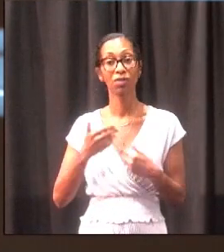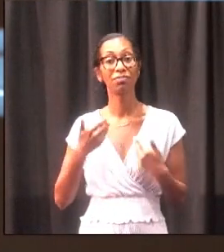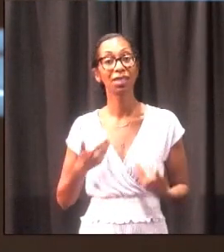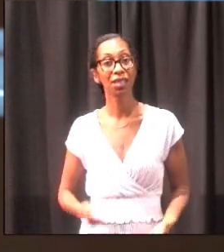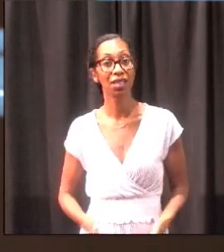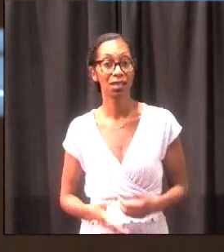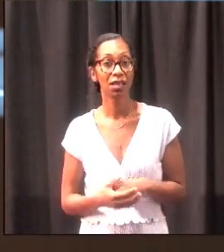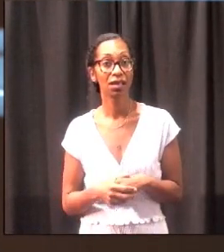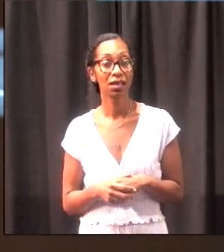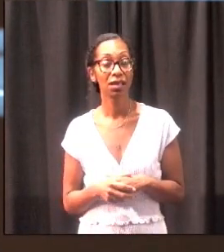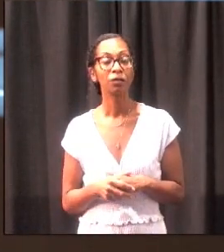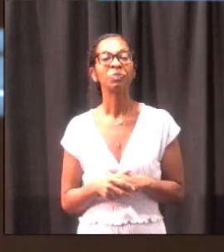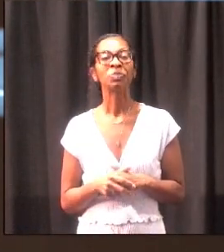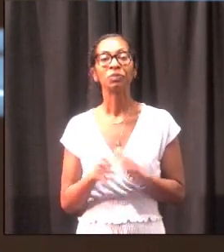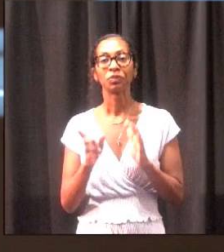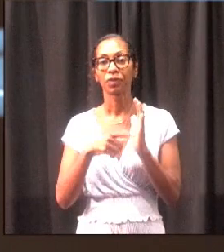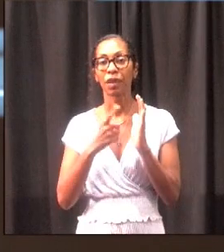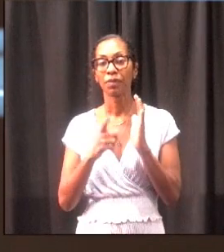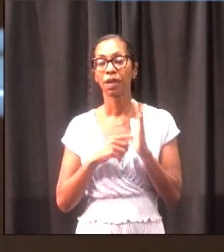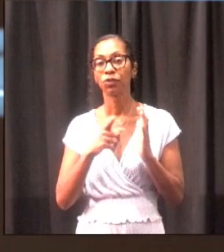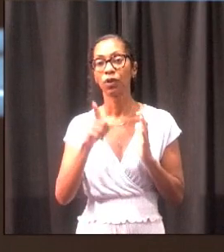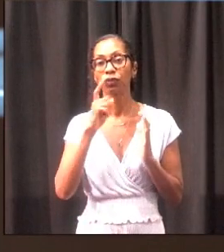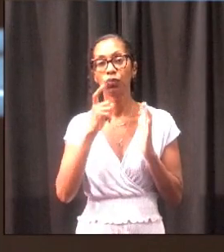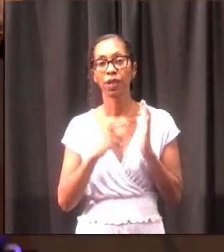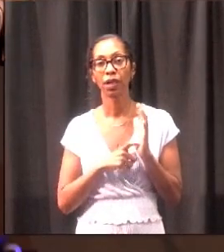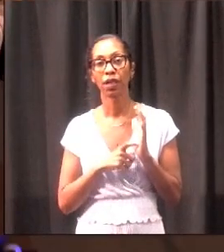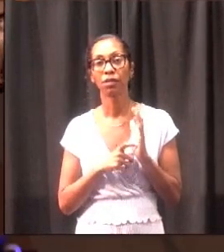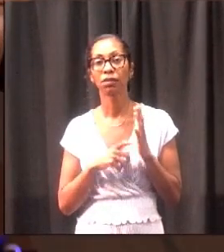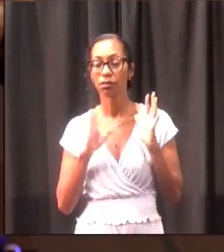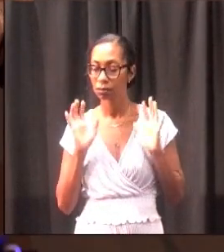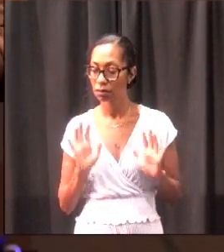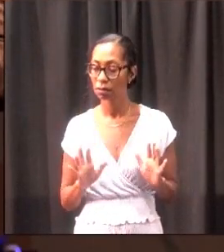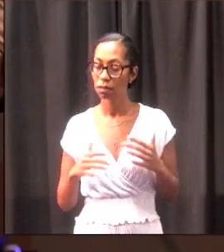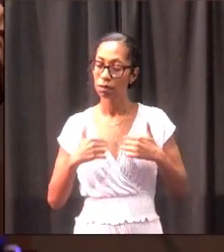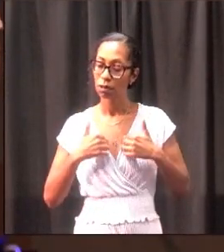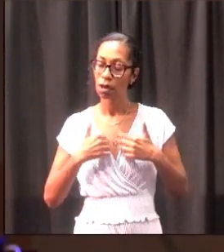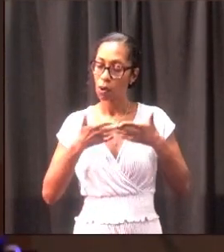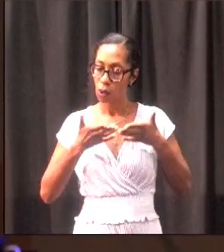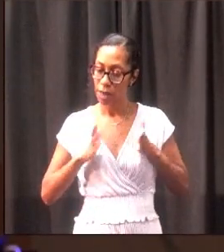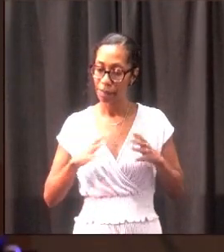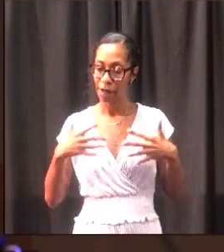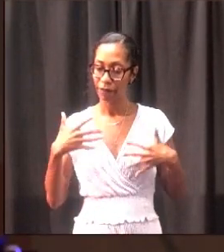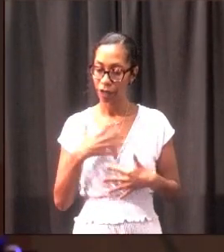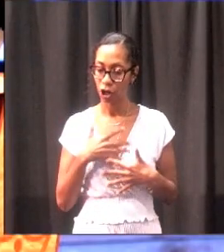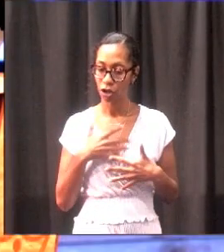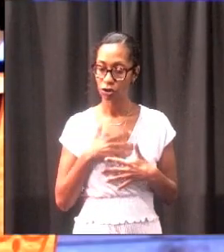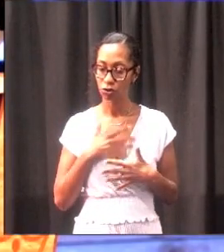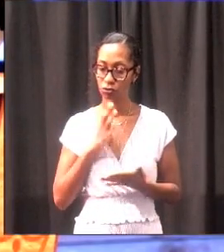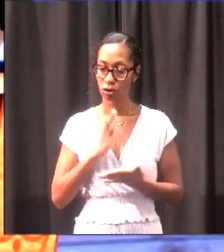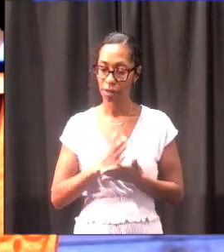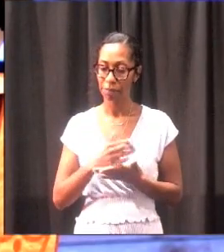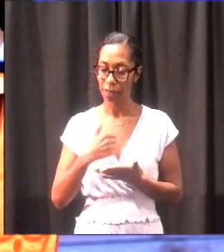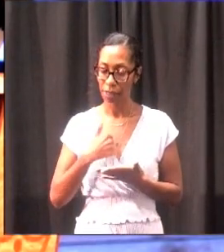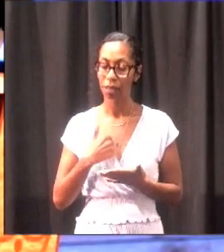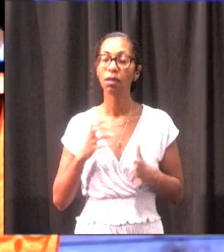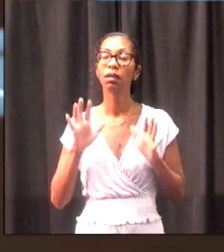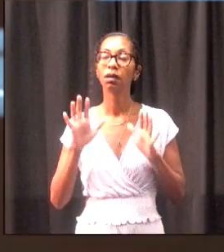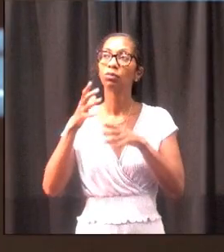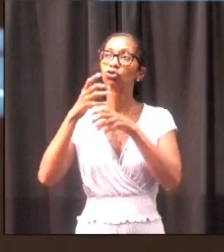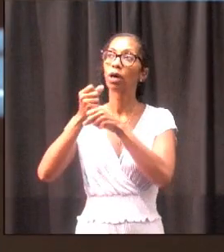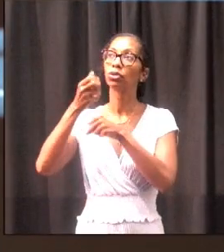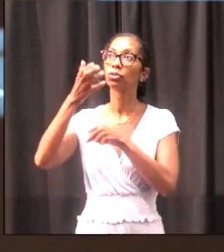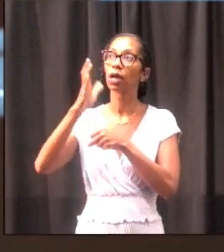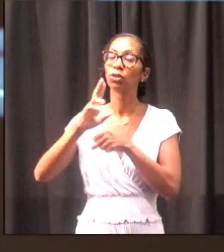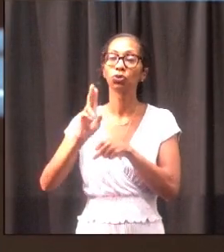that. And sometimes we need to recognize we got to move beyond our fears and trust God to use us anyway. Why?